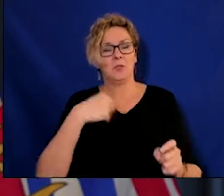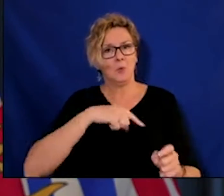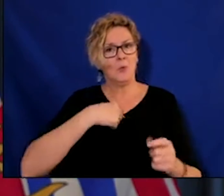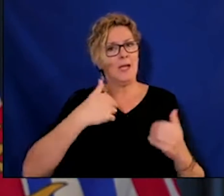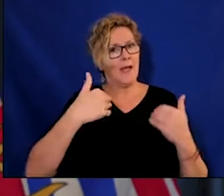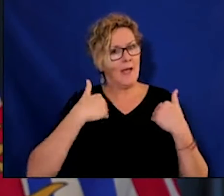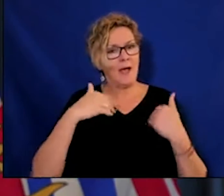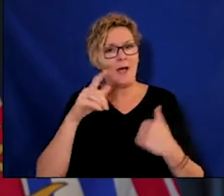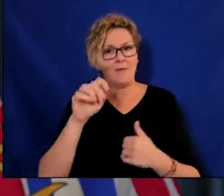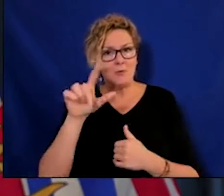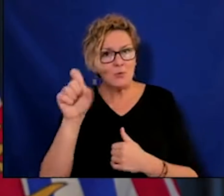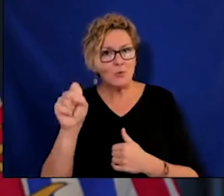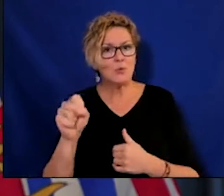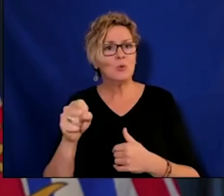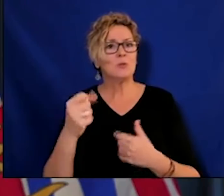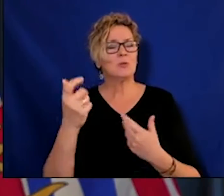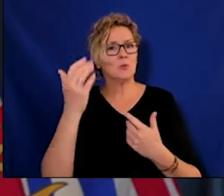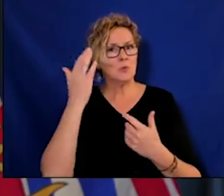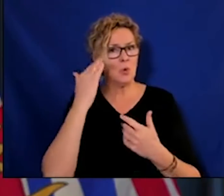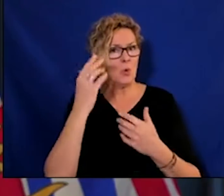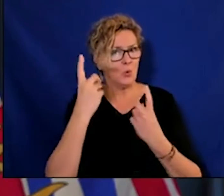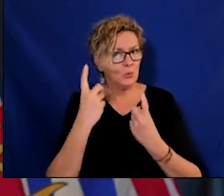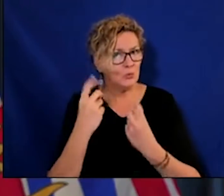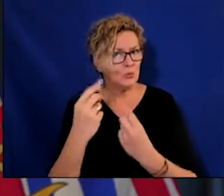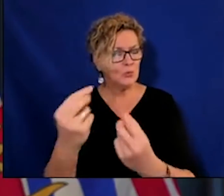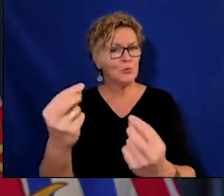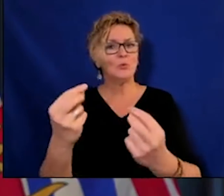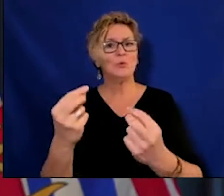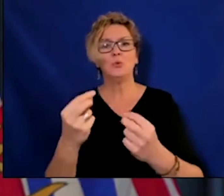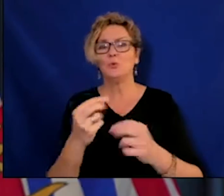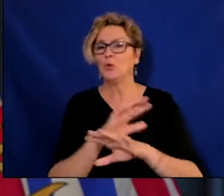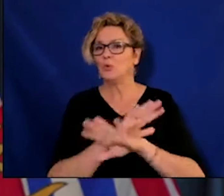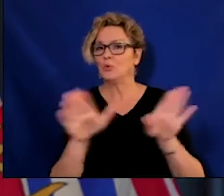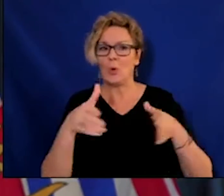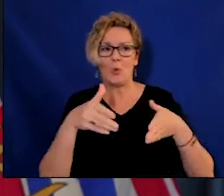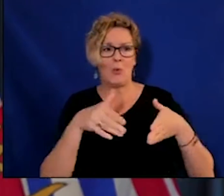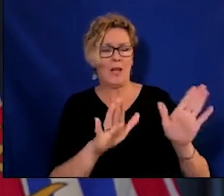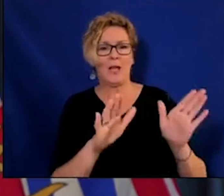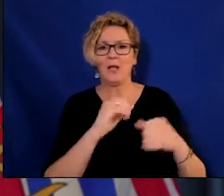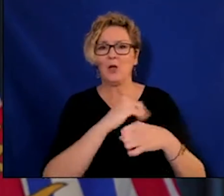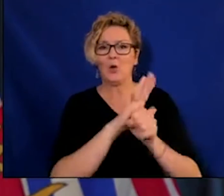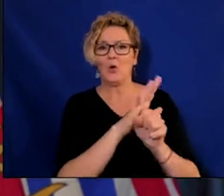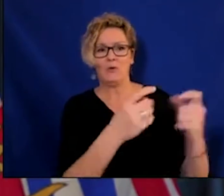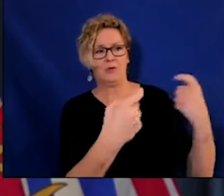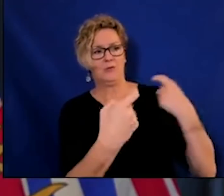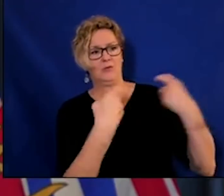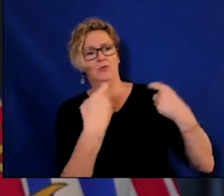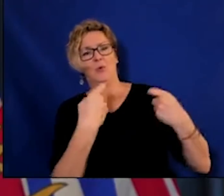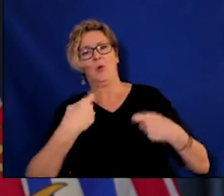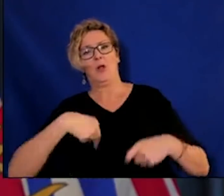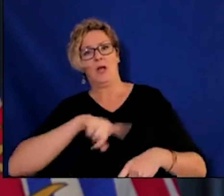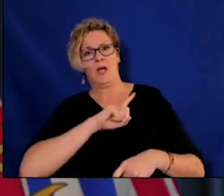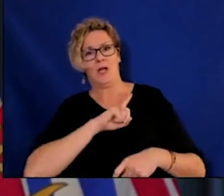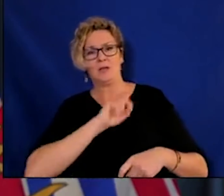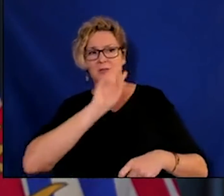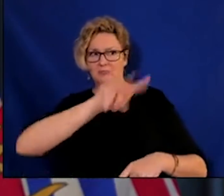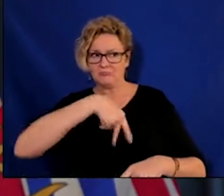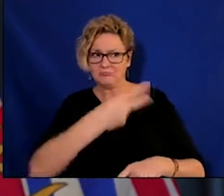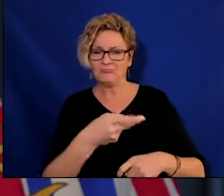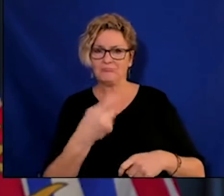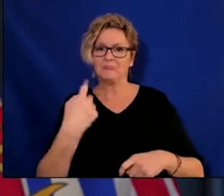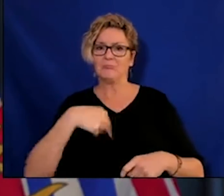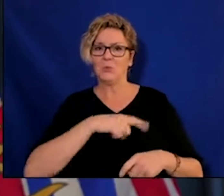us. I say this to fuel that fire of determination and resilience that I have seen in